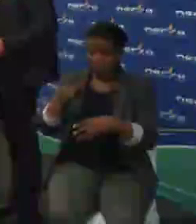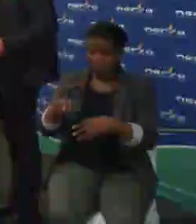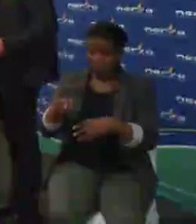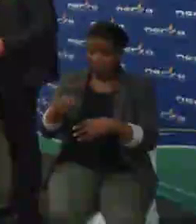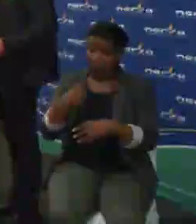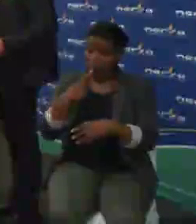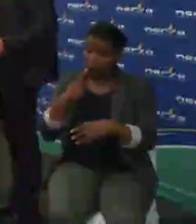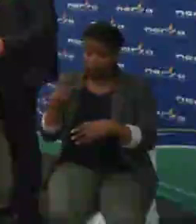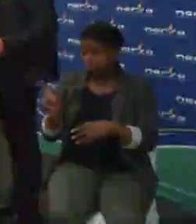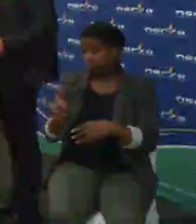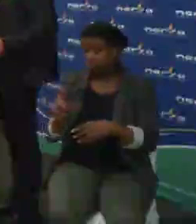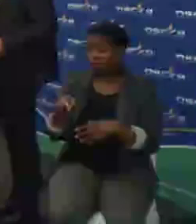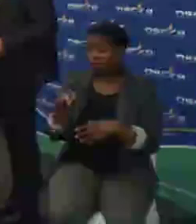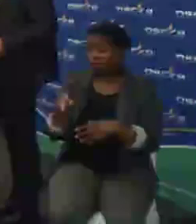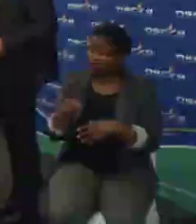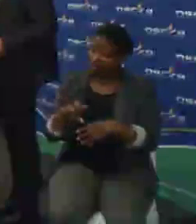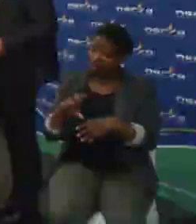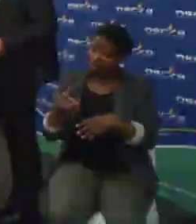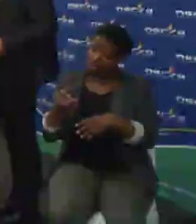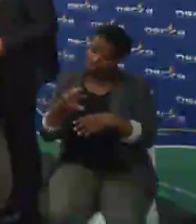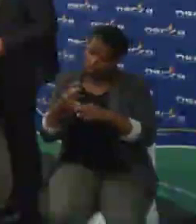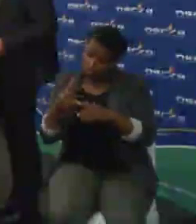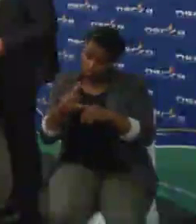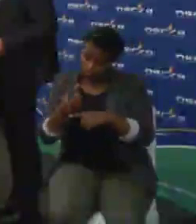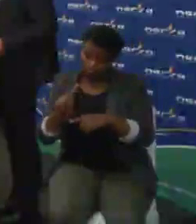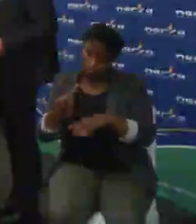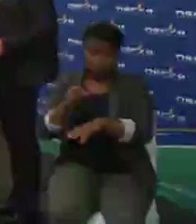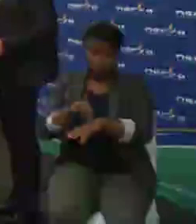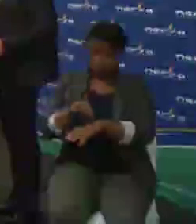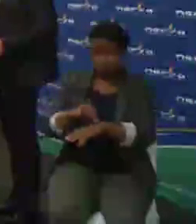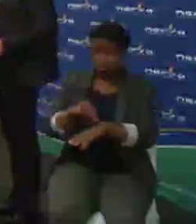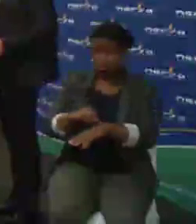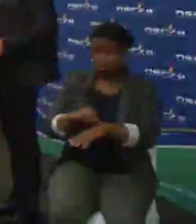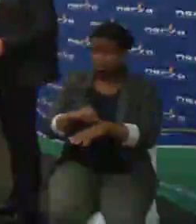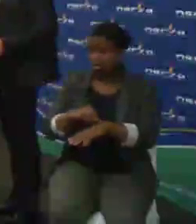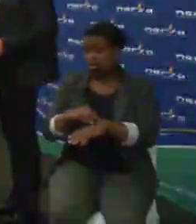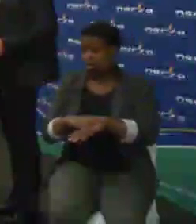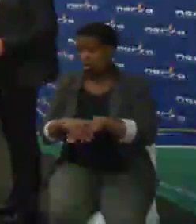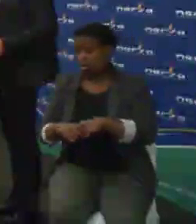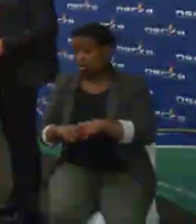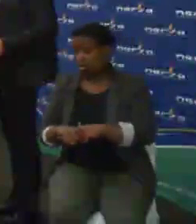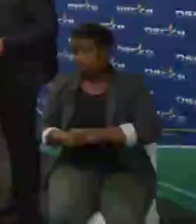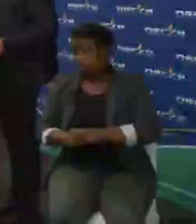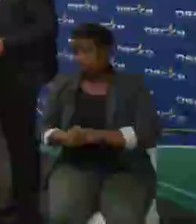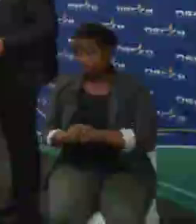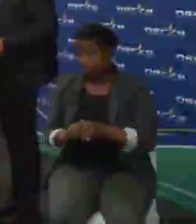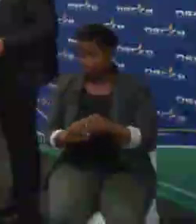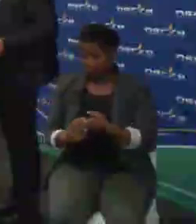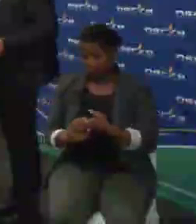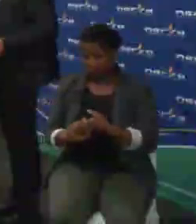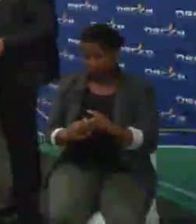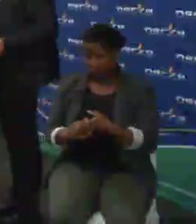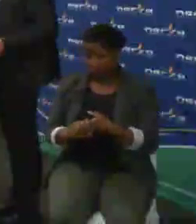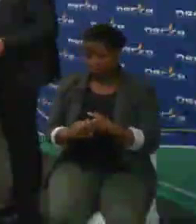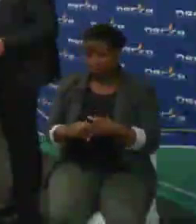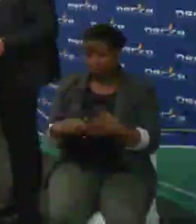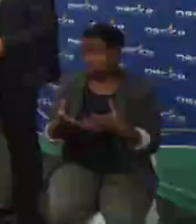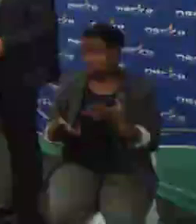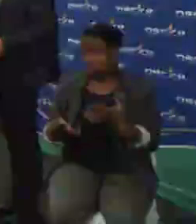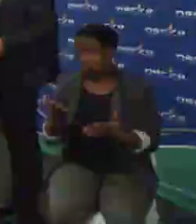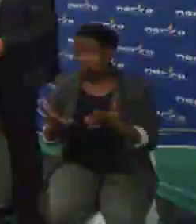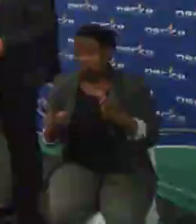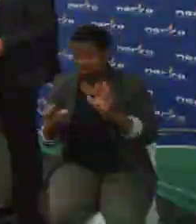that perhaps the constraints in terms of where do you go to if you're not getting it further. So it might not necessarily be